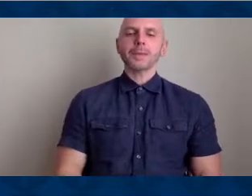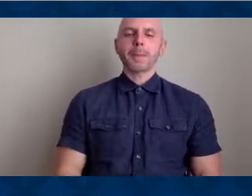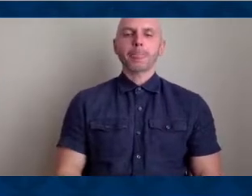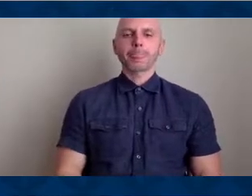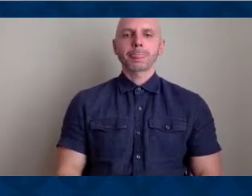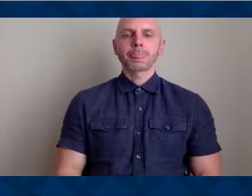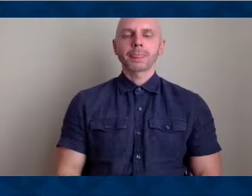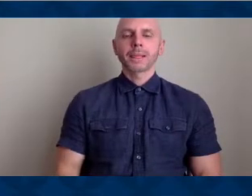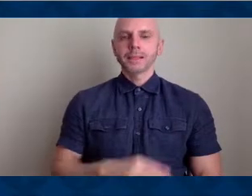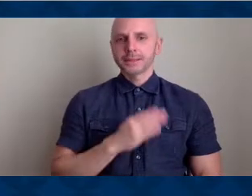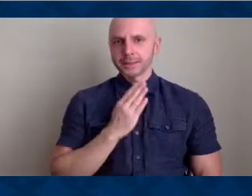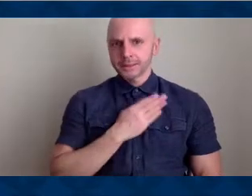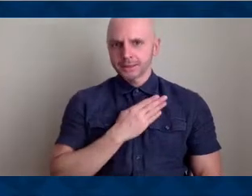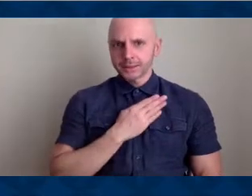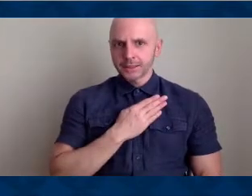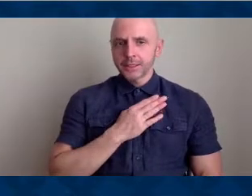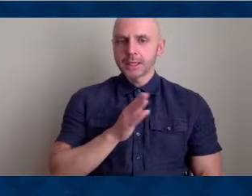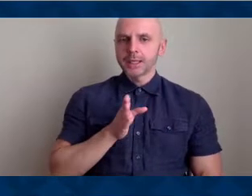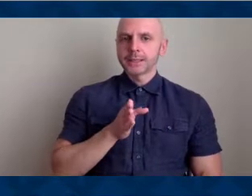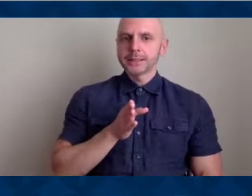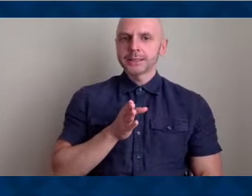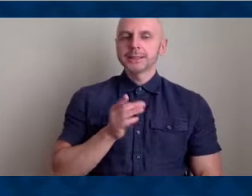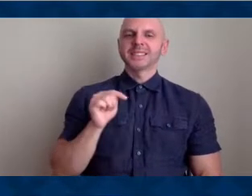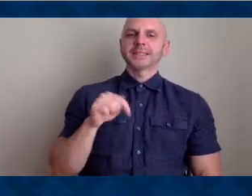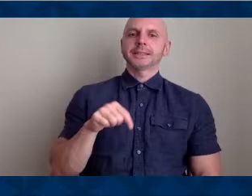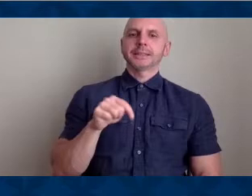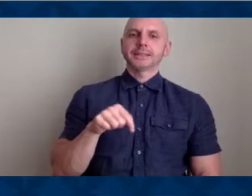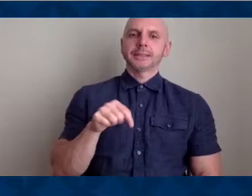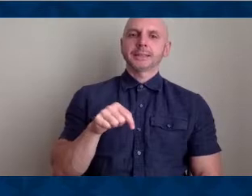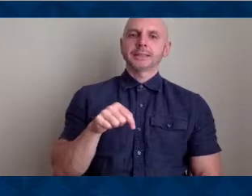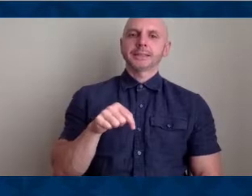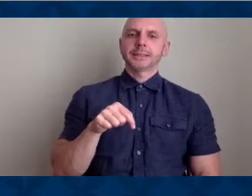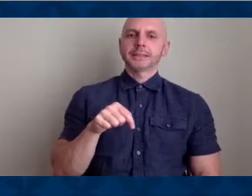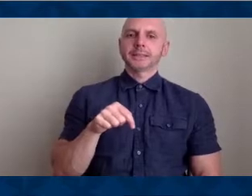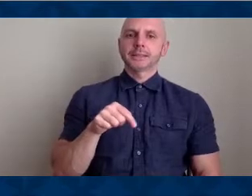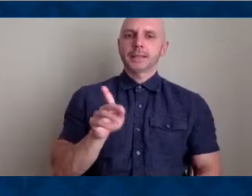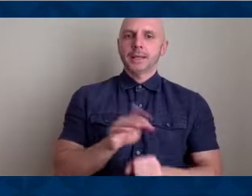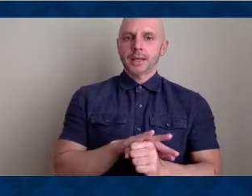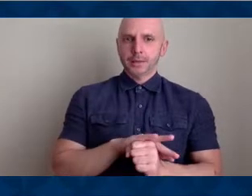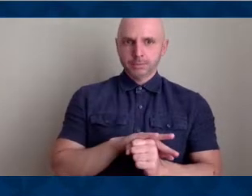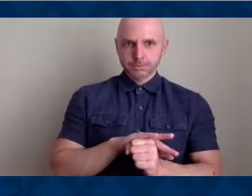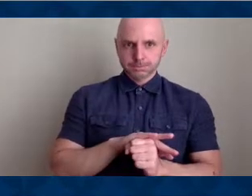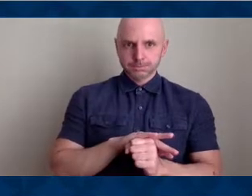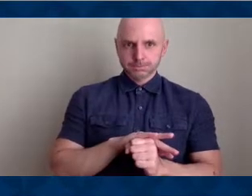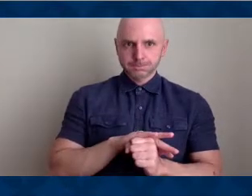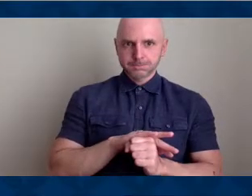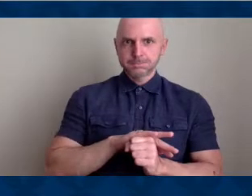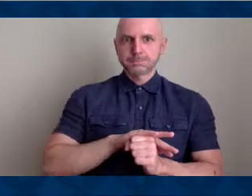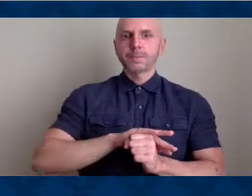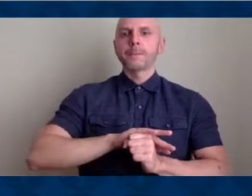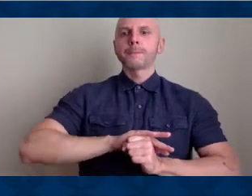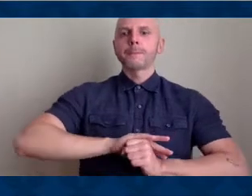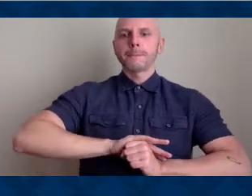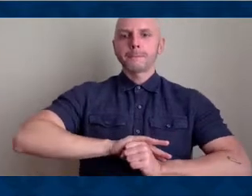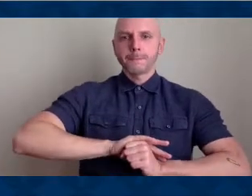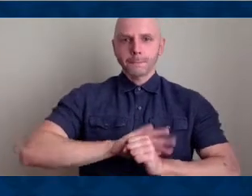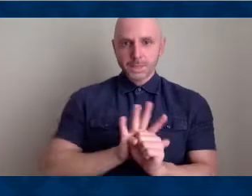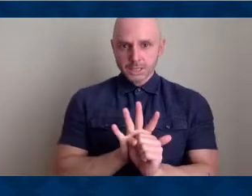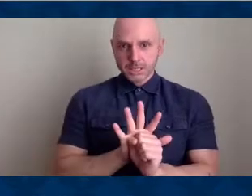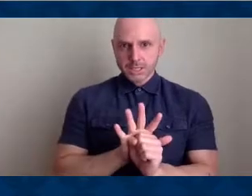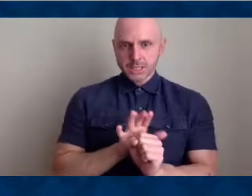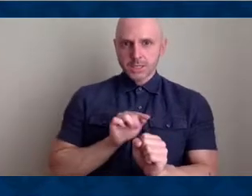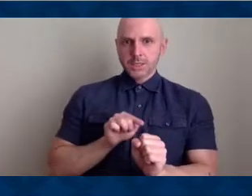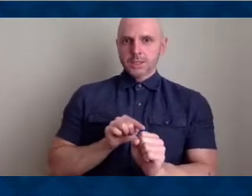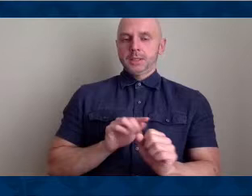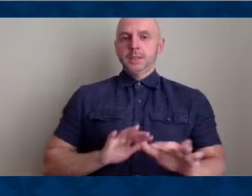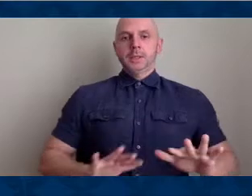Just very quickly, how are we coping in this odd time? Well, the picture on the left is the scene of